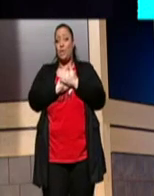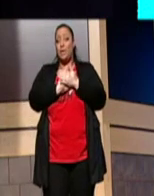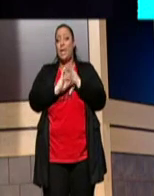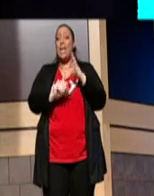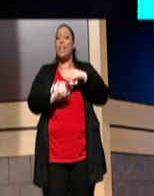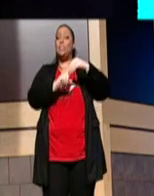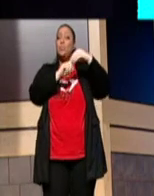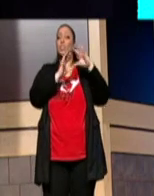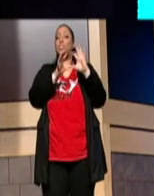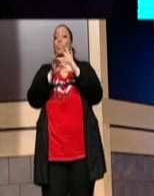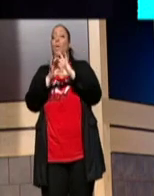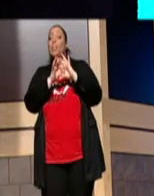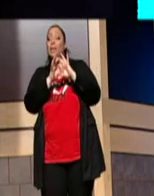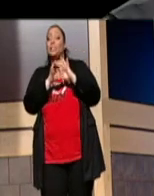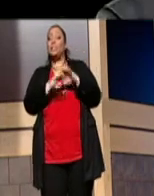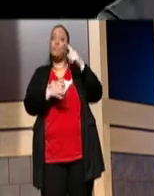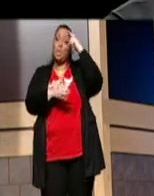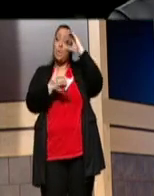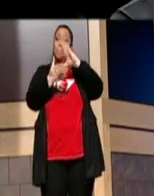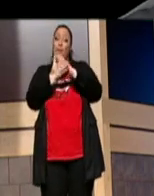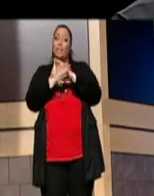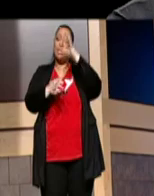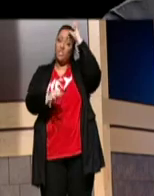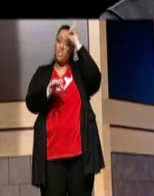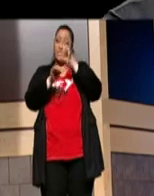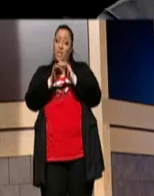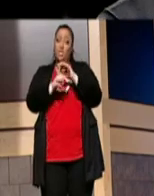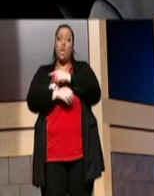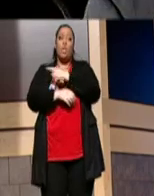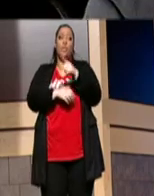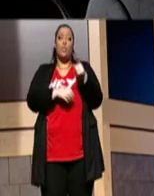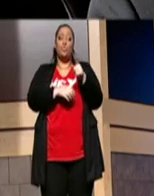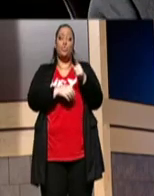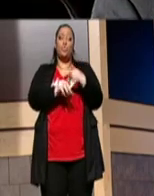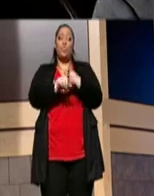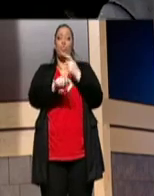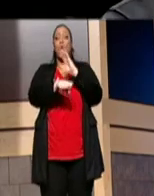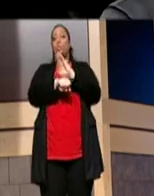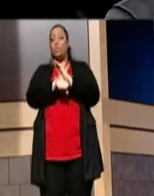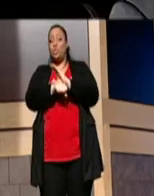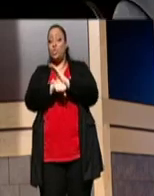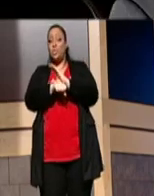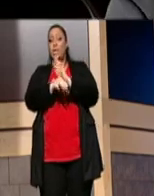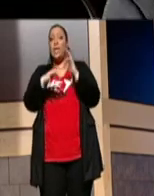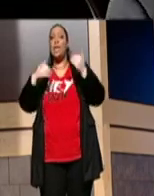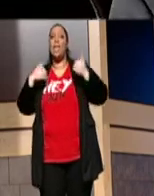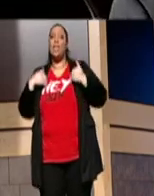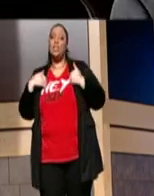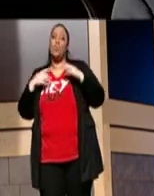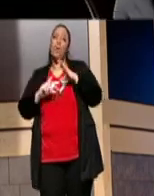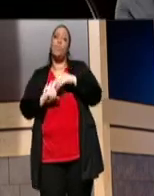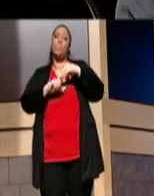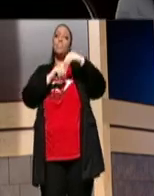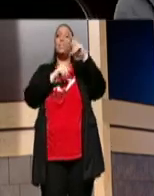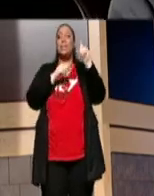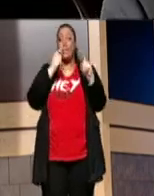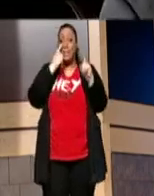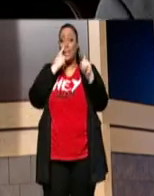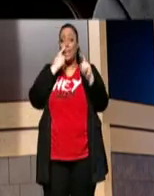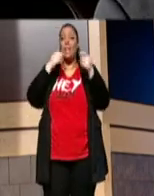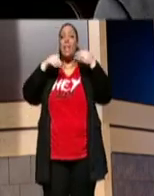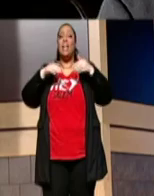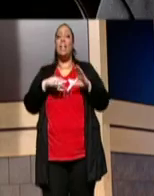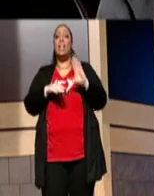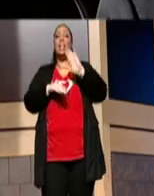to believers' faith. Those of you who are from churches and you have a particular need, let